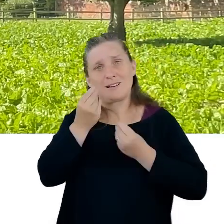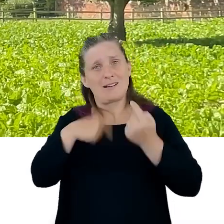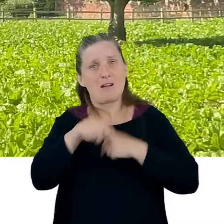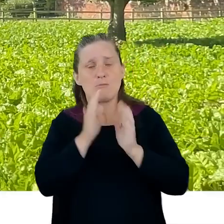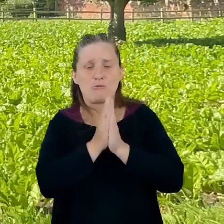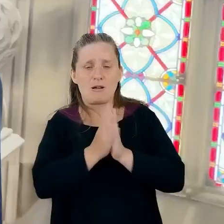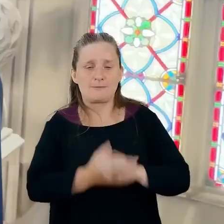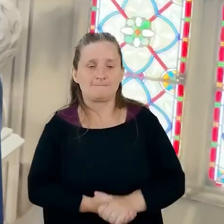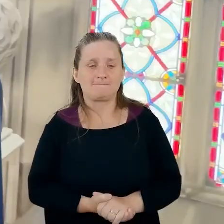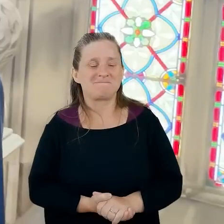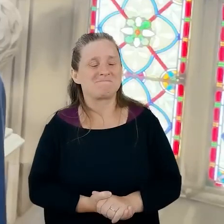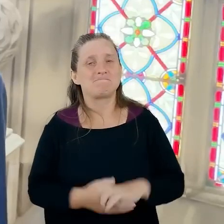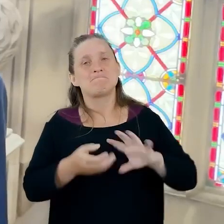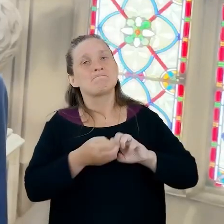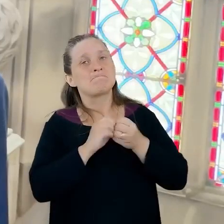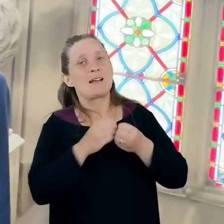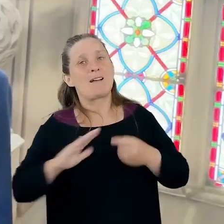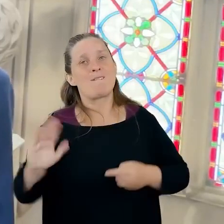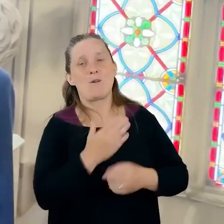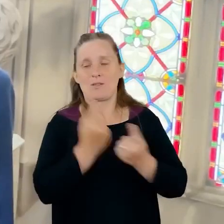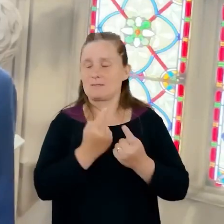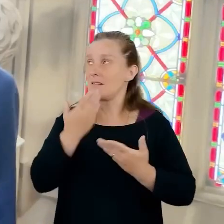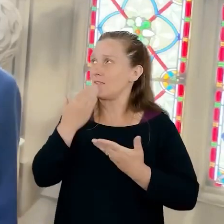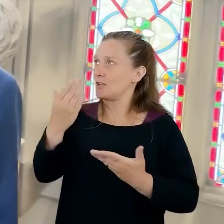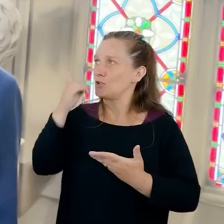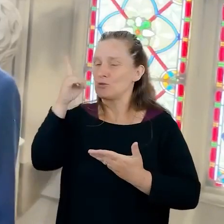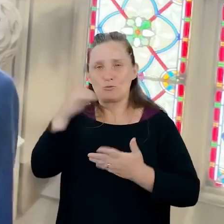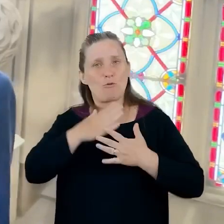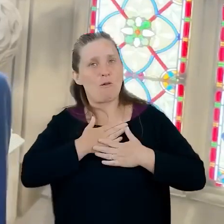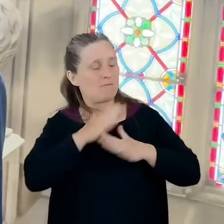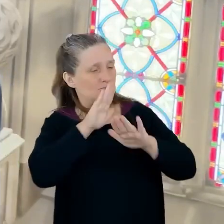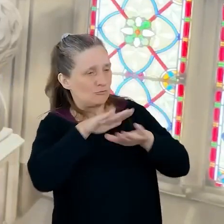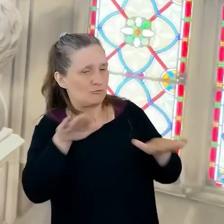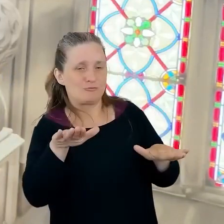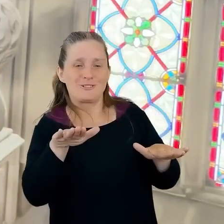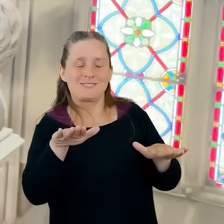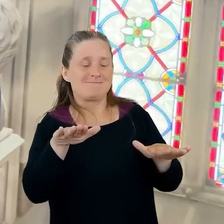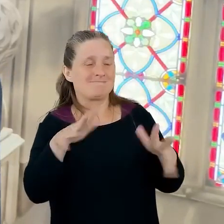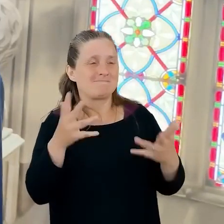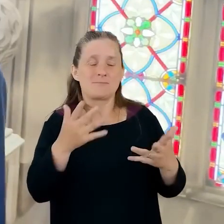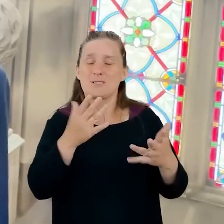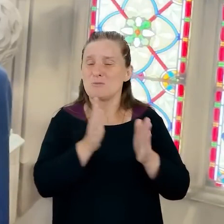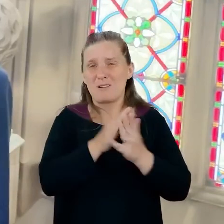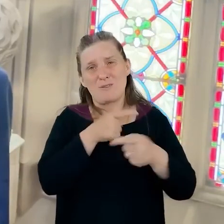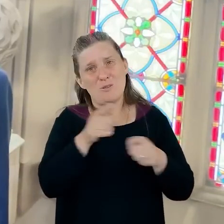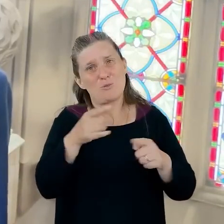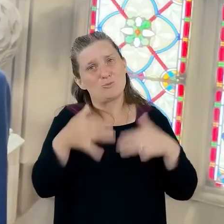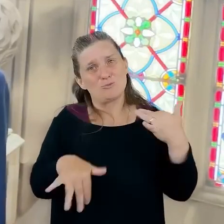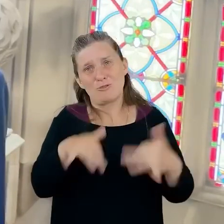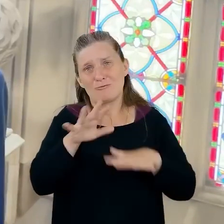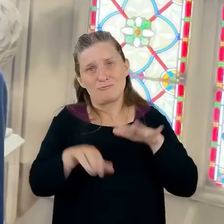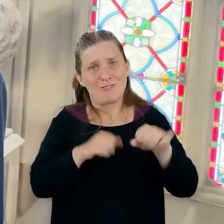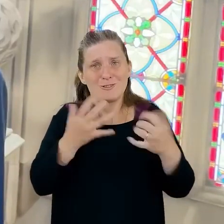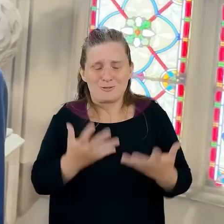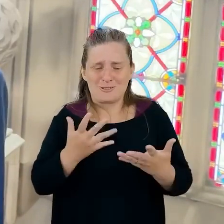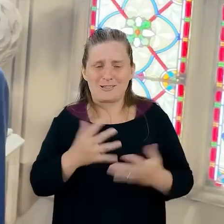prayer. Maker of all things, we give you thanks that you love your children and know all of our needs. We pray for those who suffer and struggle